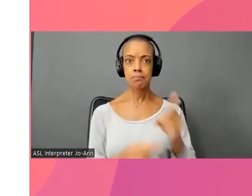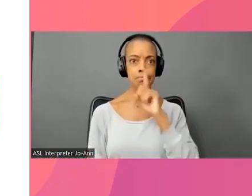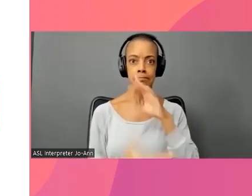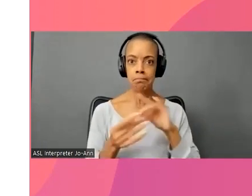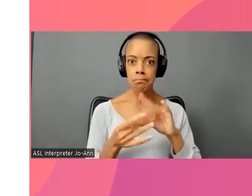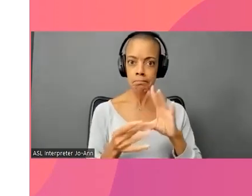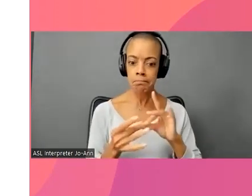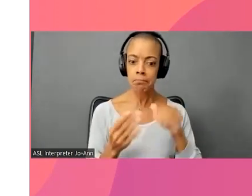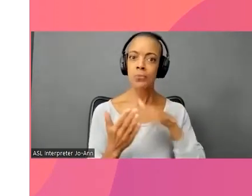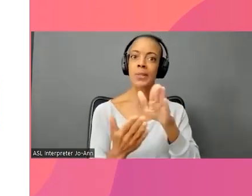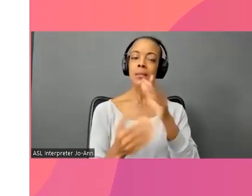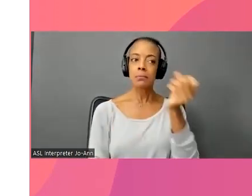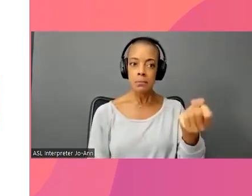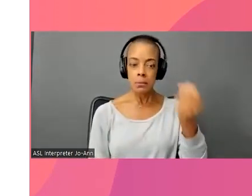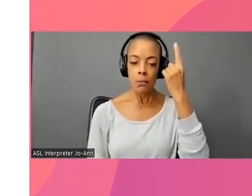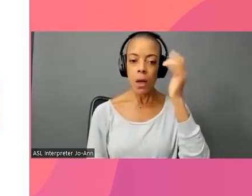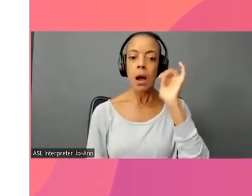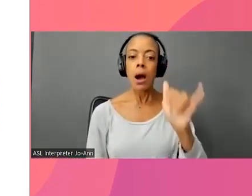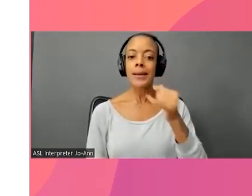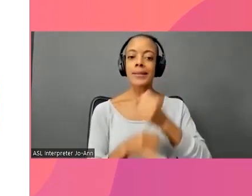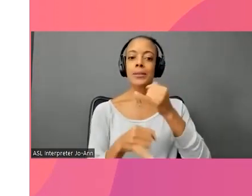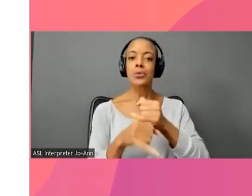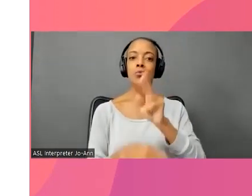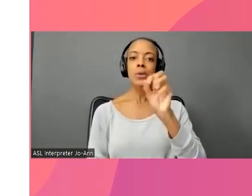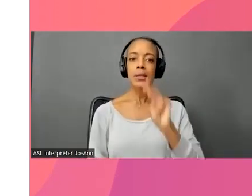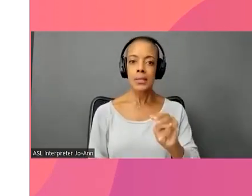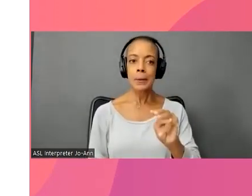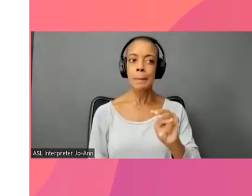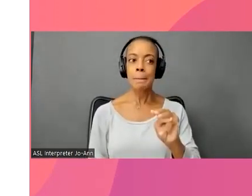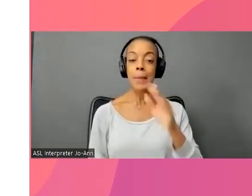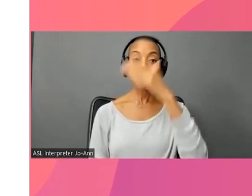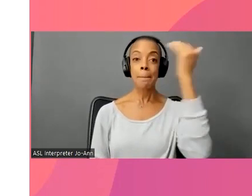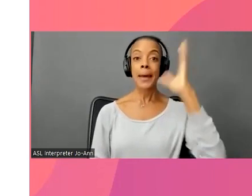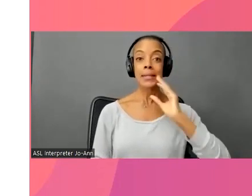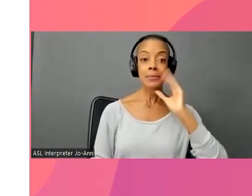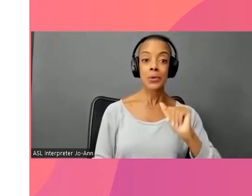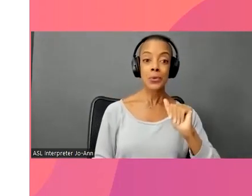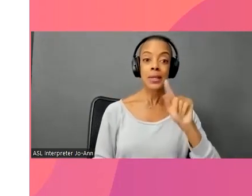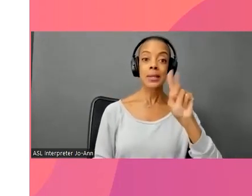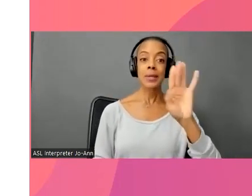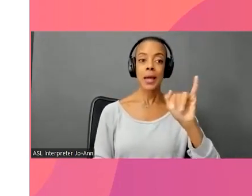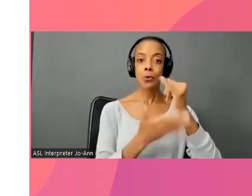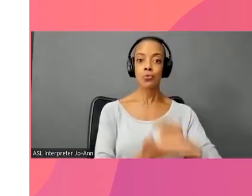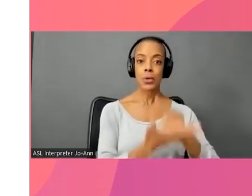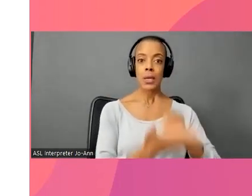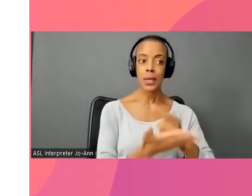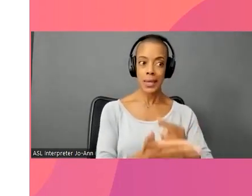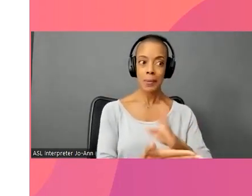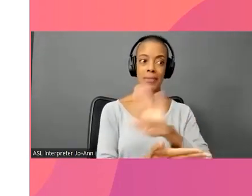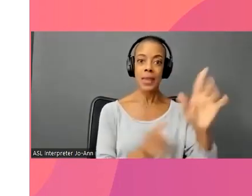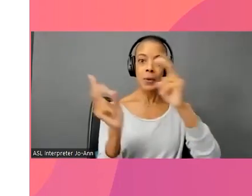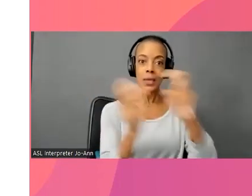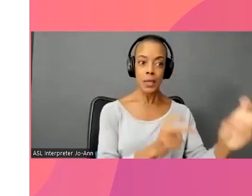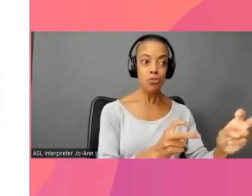of institutional racism and Black experiences of TBI rehab and brings these issues to the forefront so